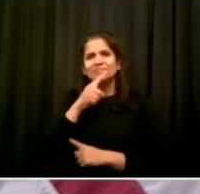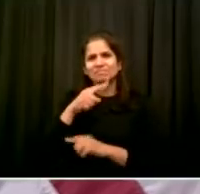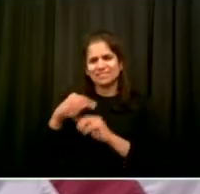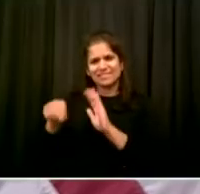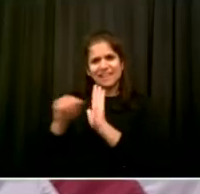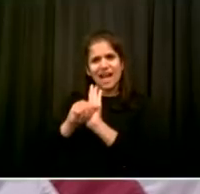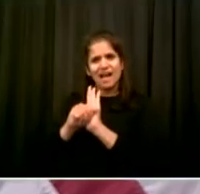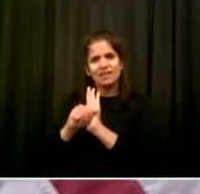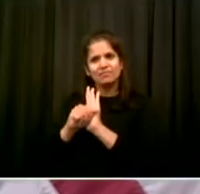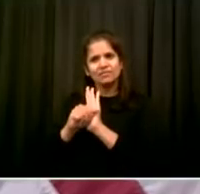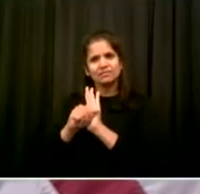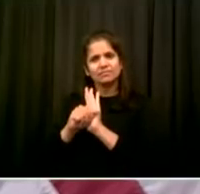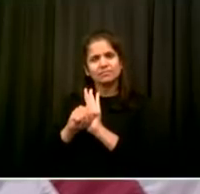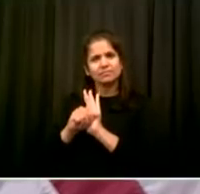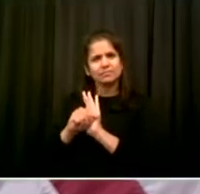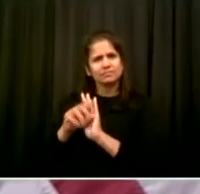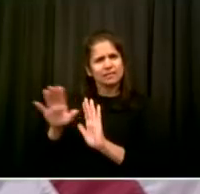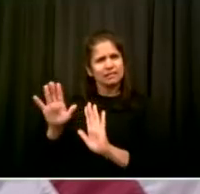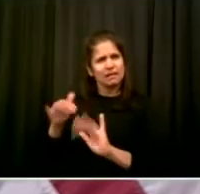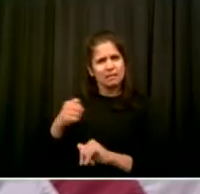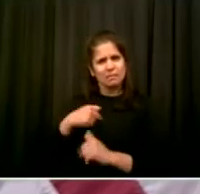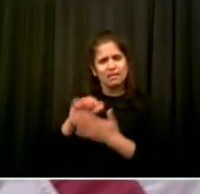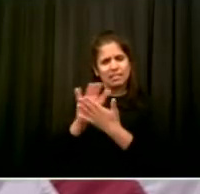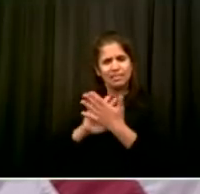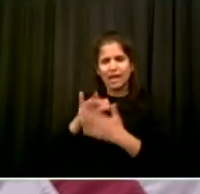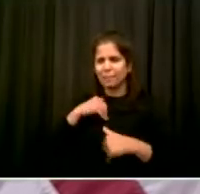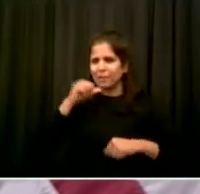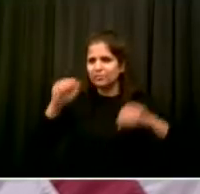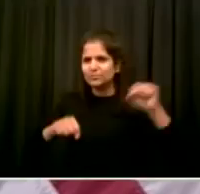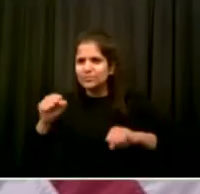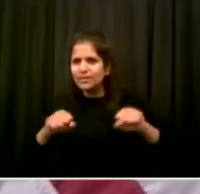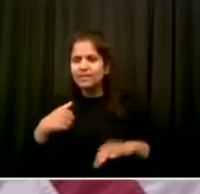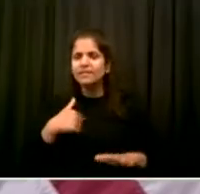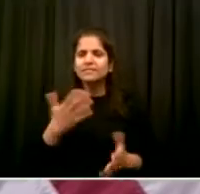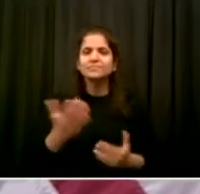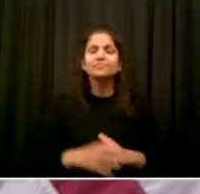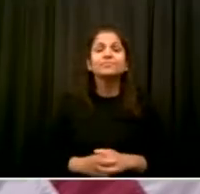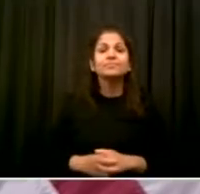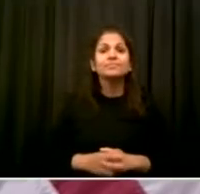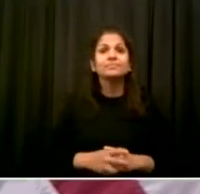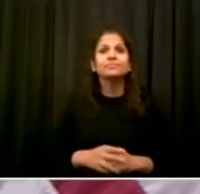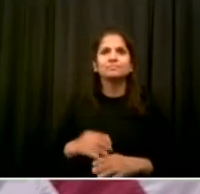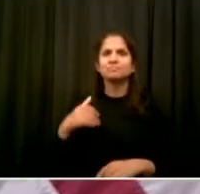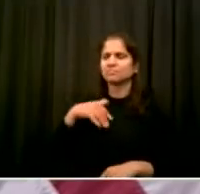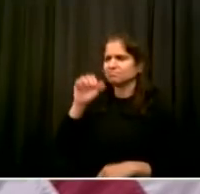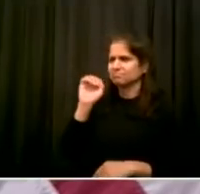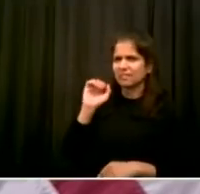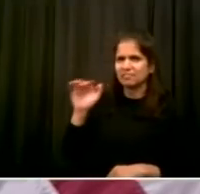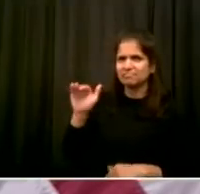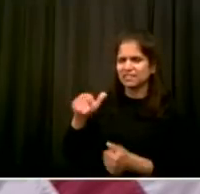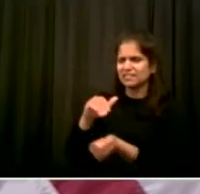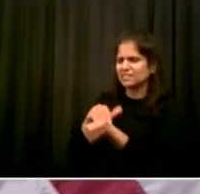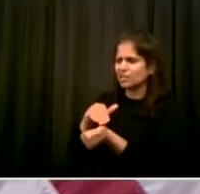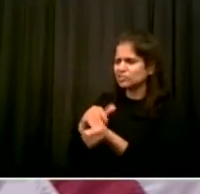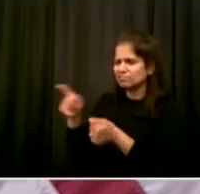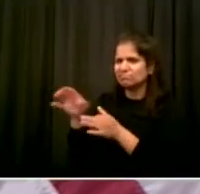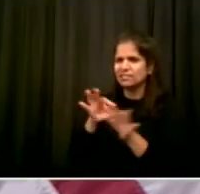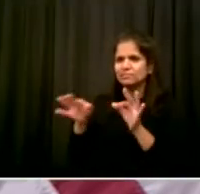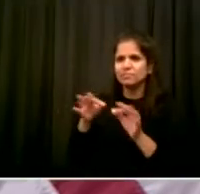precautions no matter what, and if you're symptomatic, you're acting on it. But talk about false negatives as well.